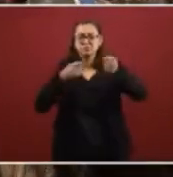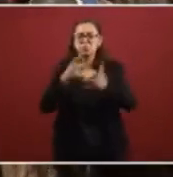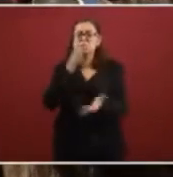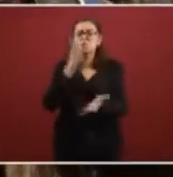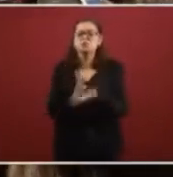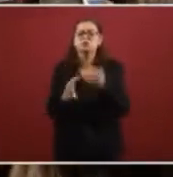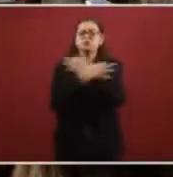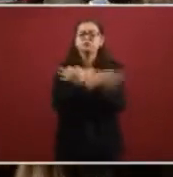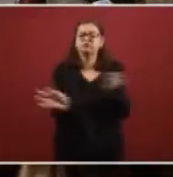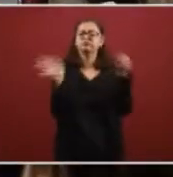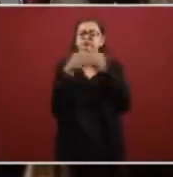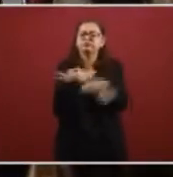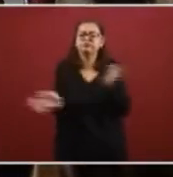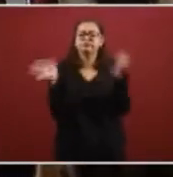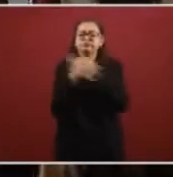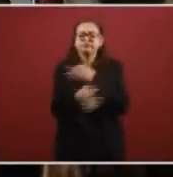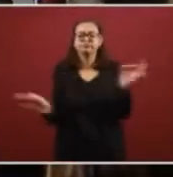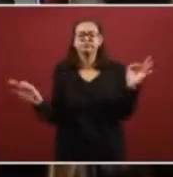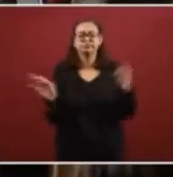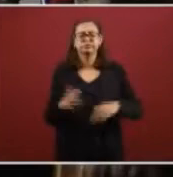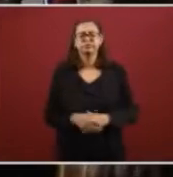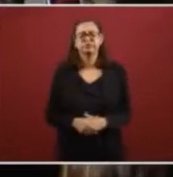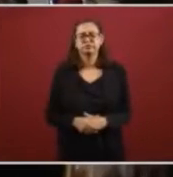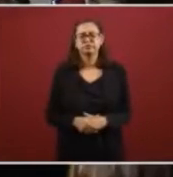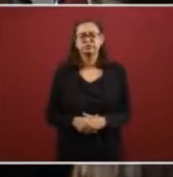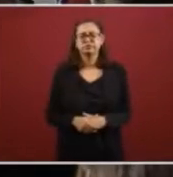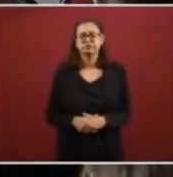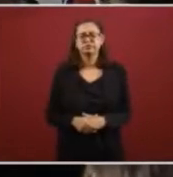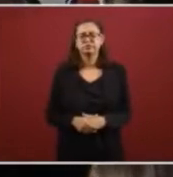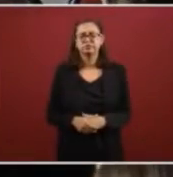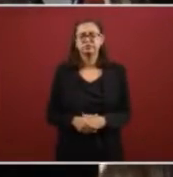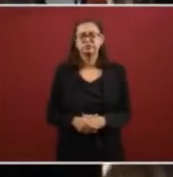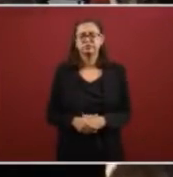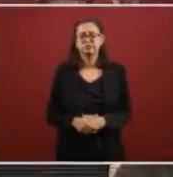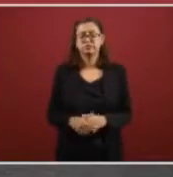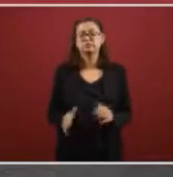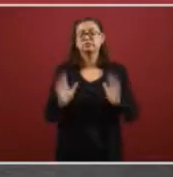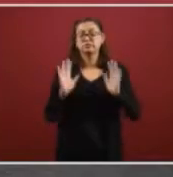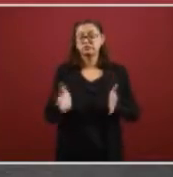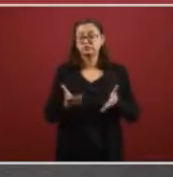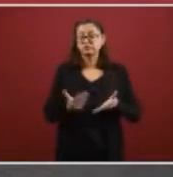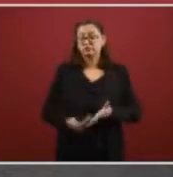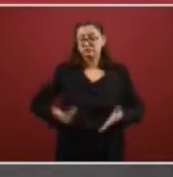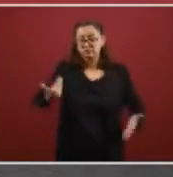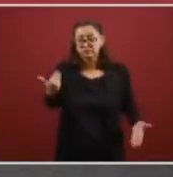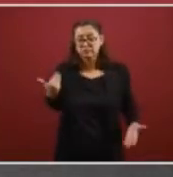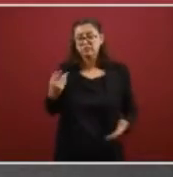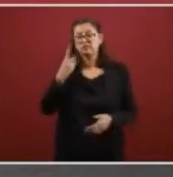they were conferences and flyers. And I told you one time,